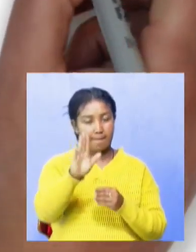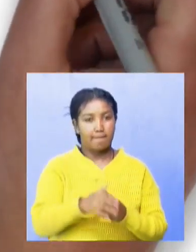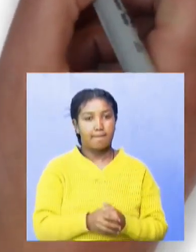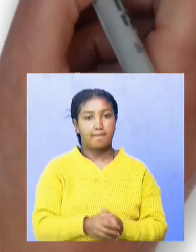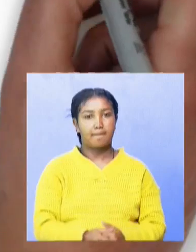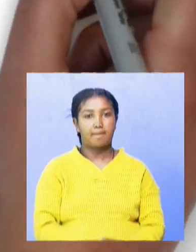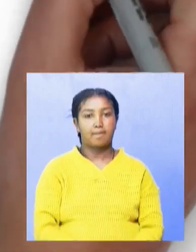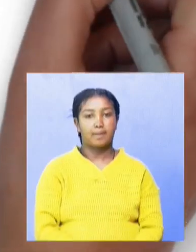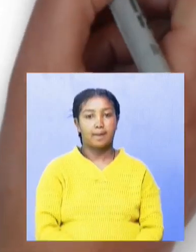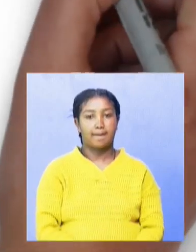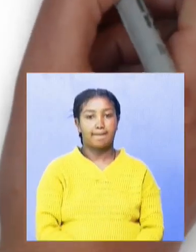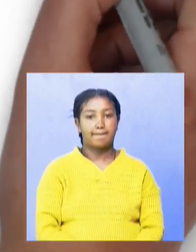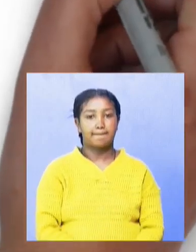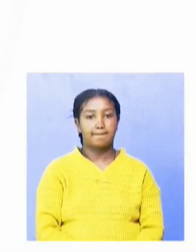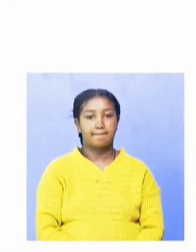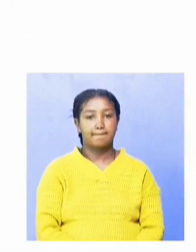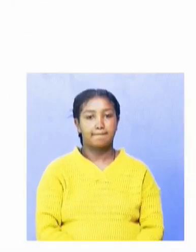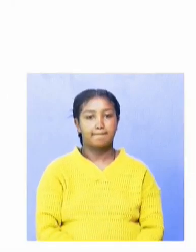Were